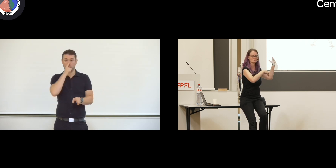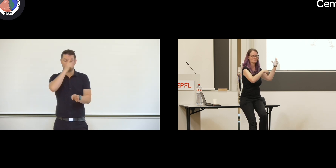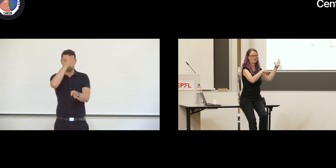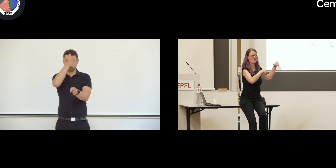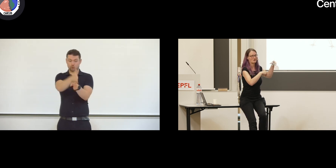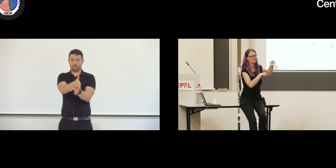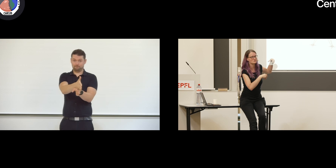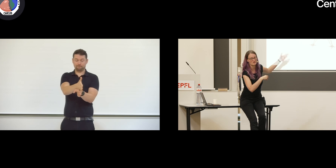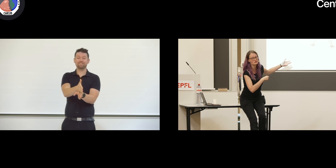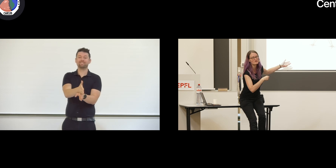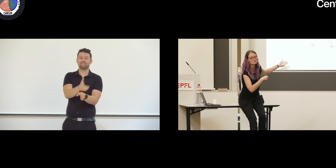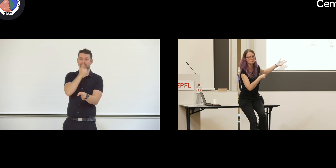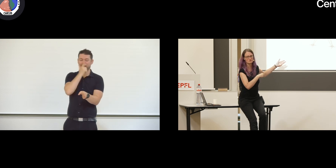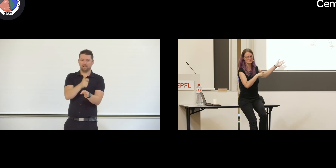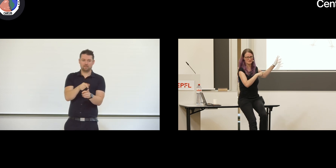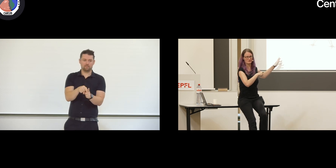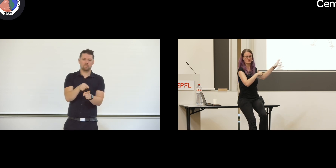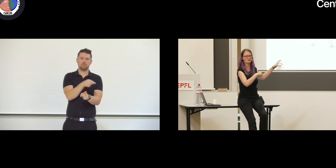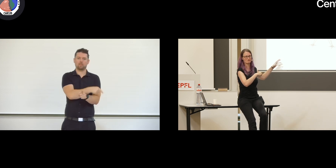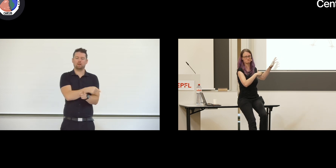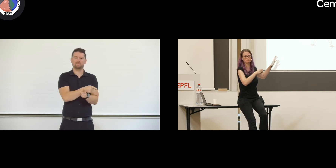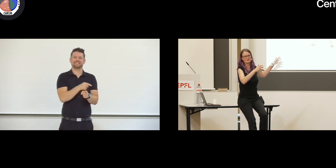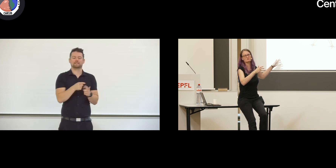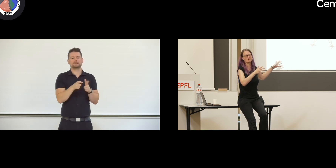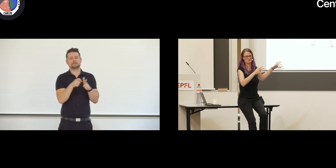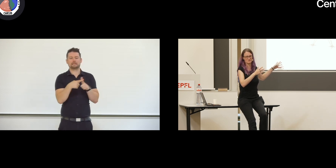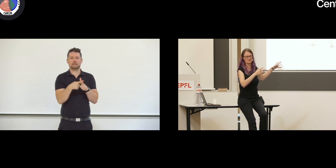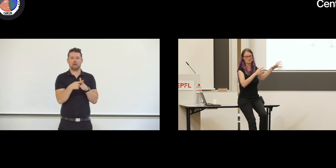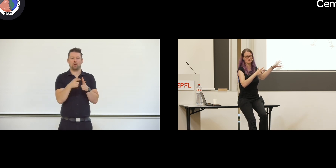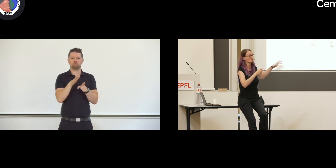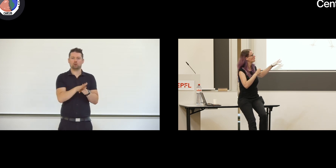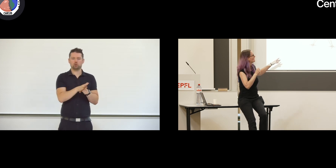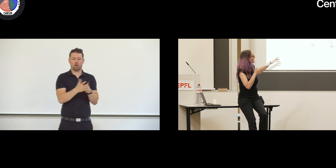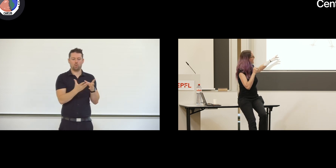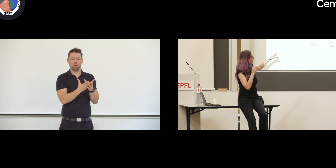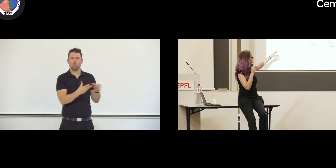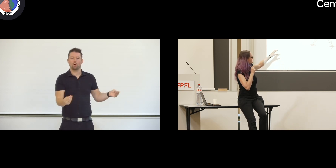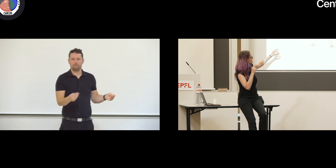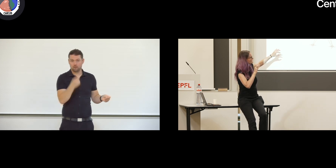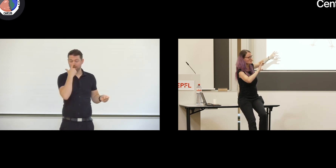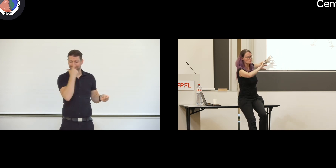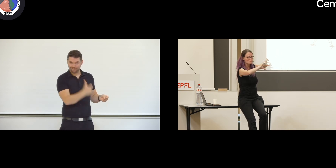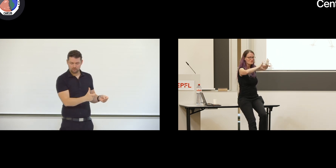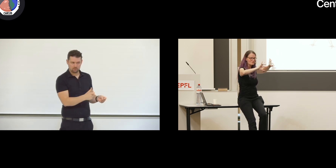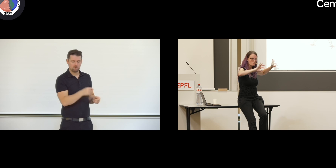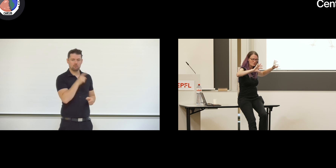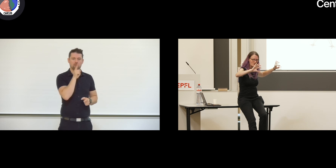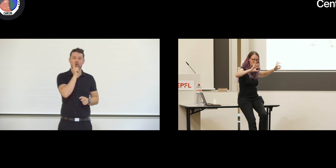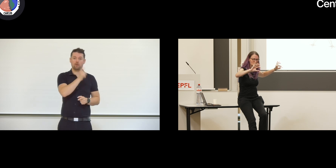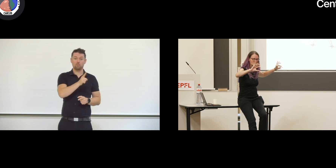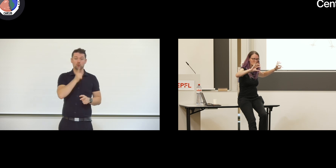can depressurize one module entirely. That's relatively easy to do. But to really move